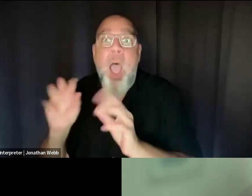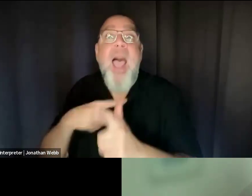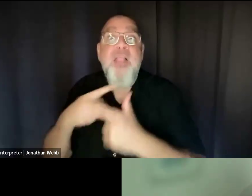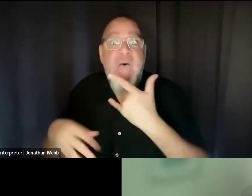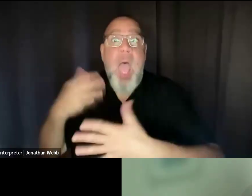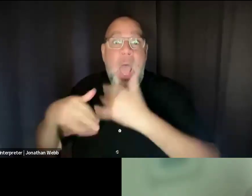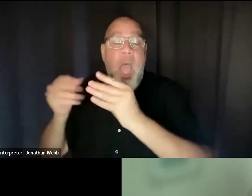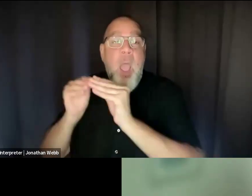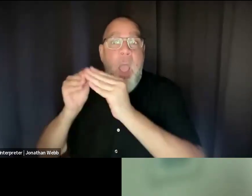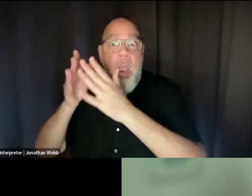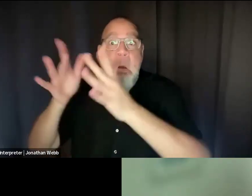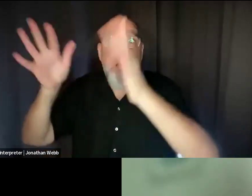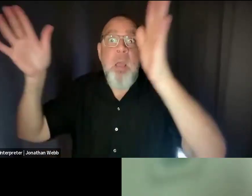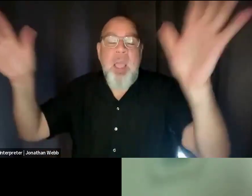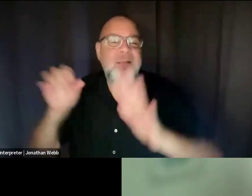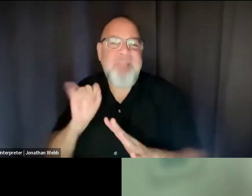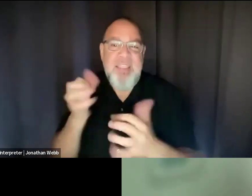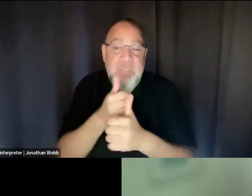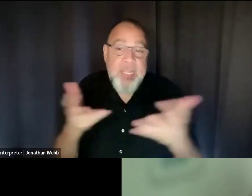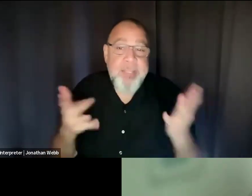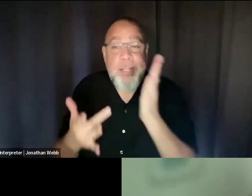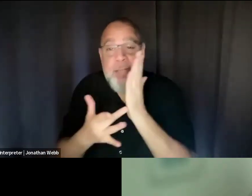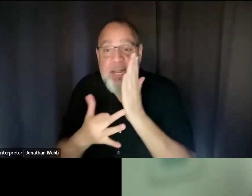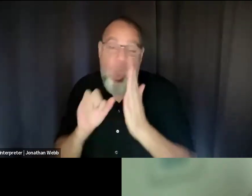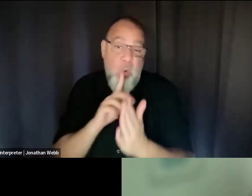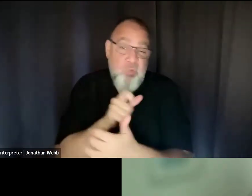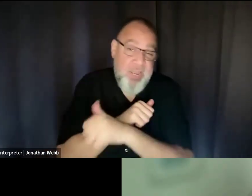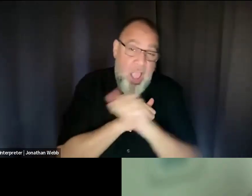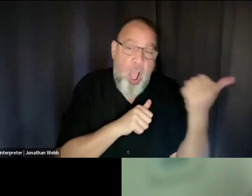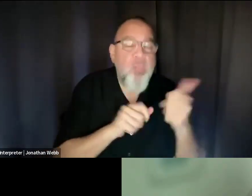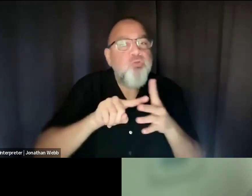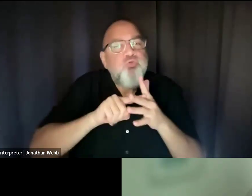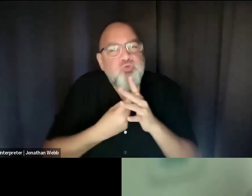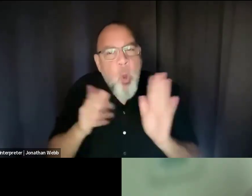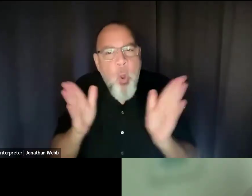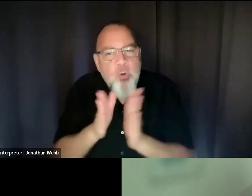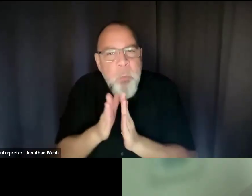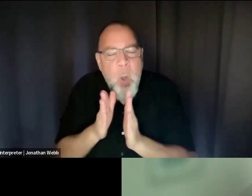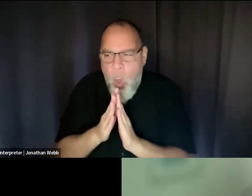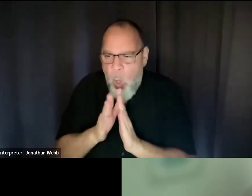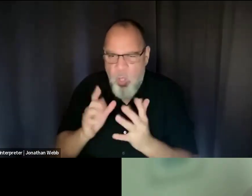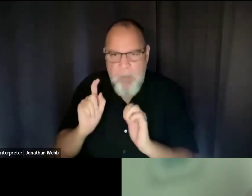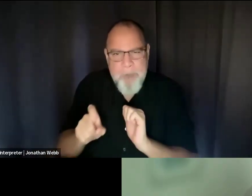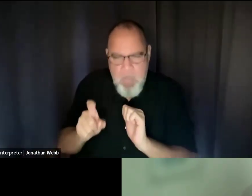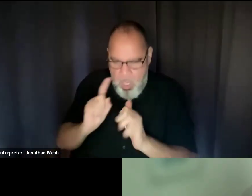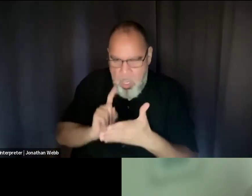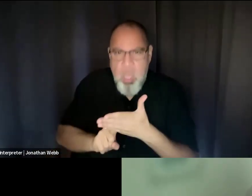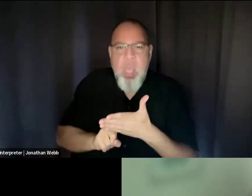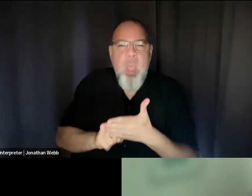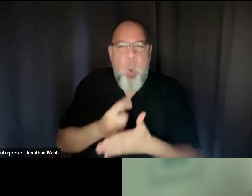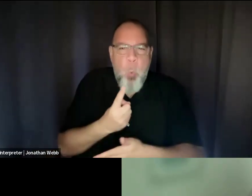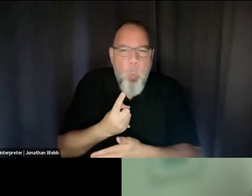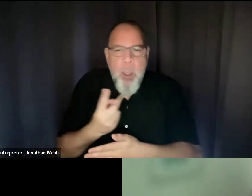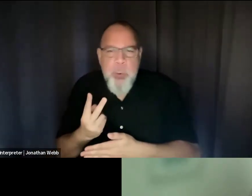with the technology related or anything, I would say is focus small, focus, like identify like 1 or 2 specific